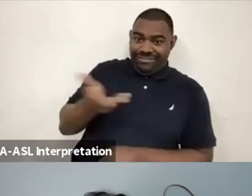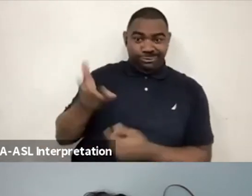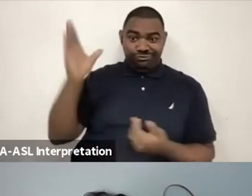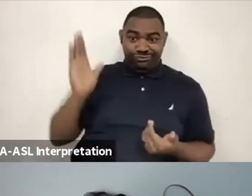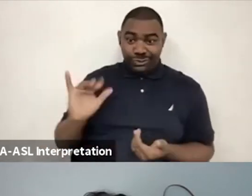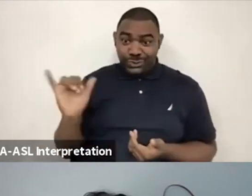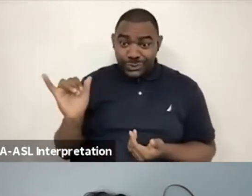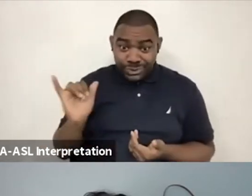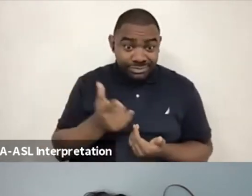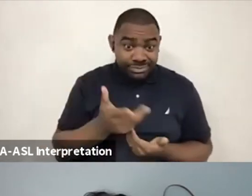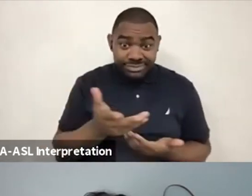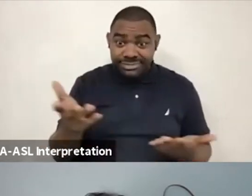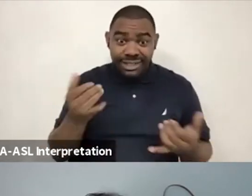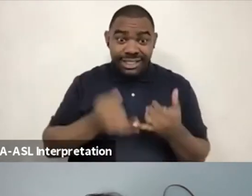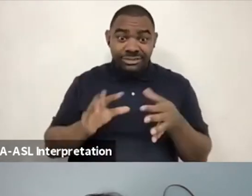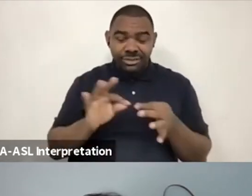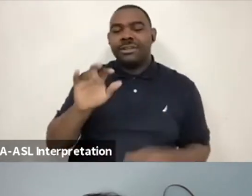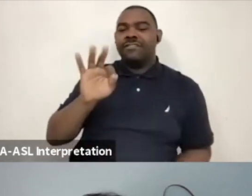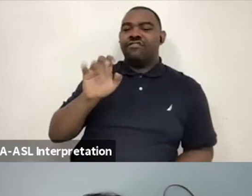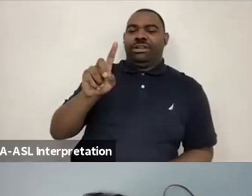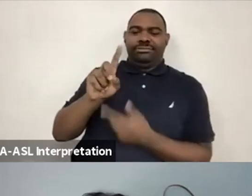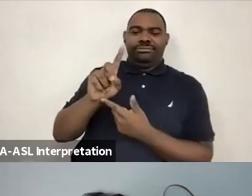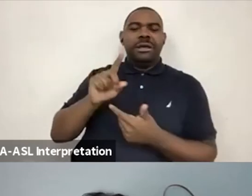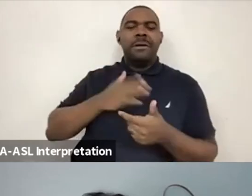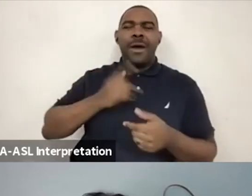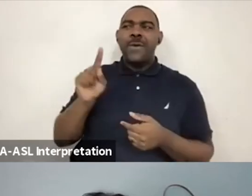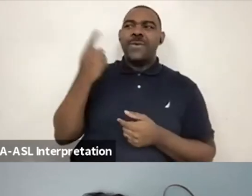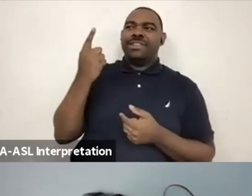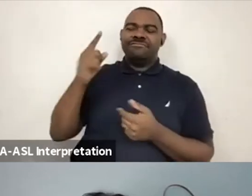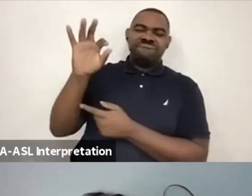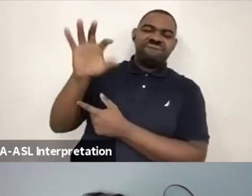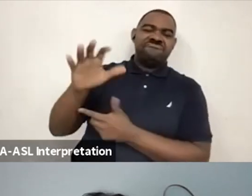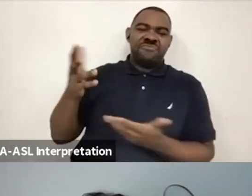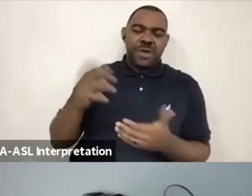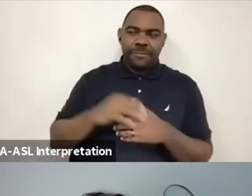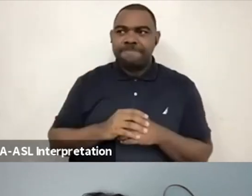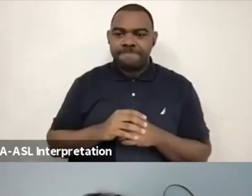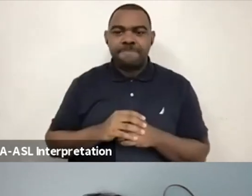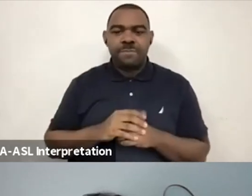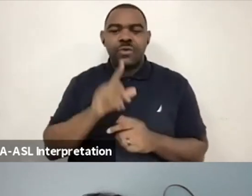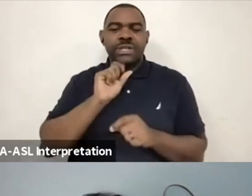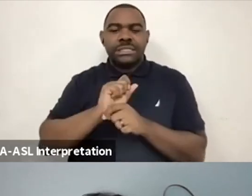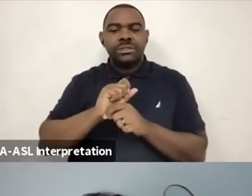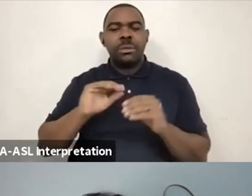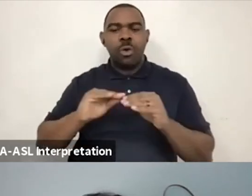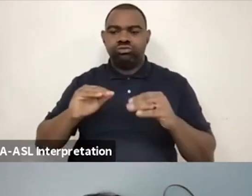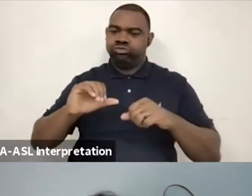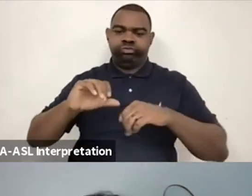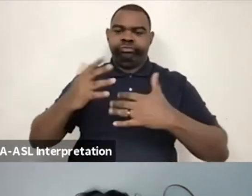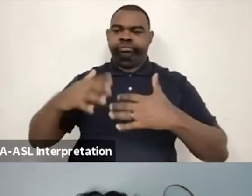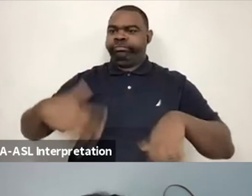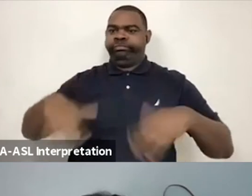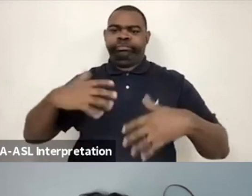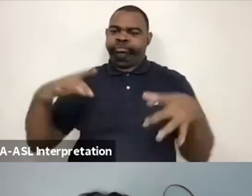little bit? My only thought too is that it really solidified our relationship with